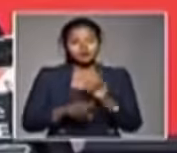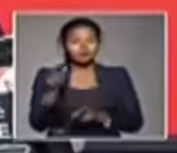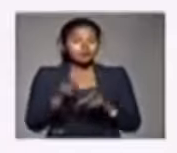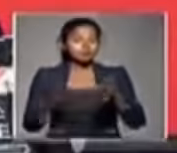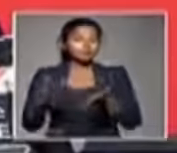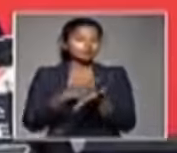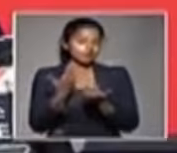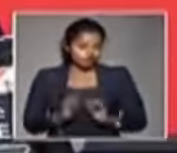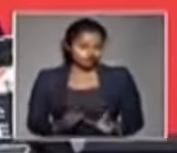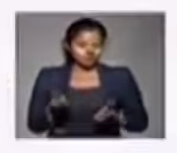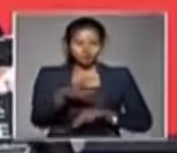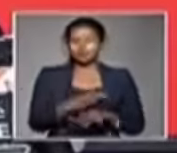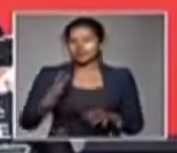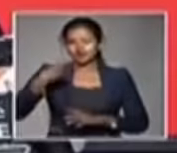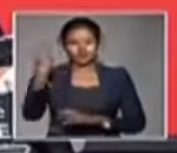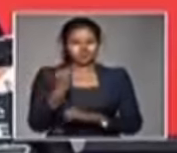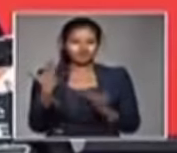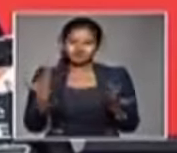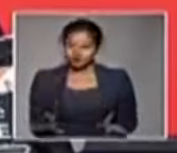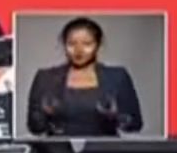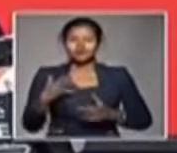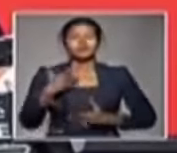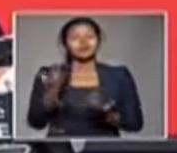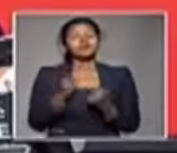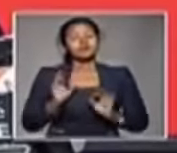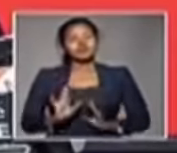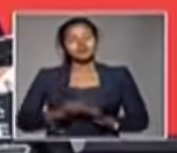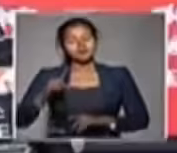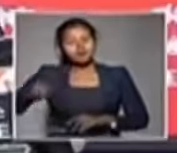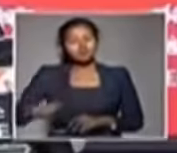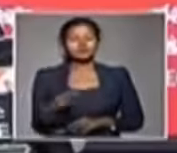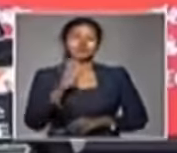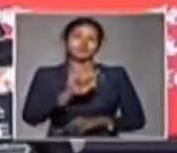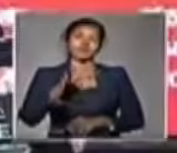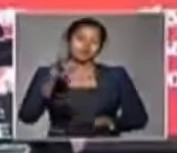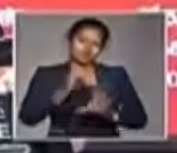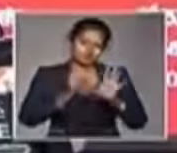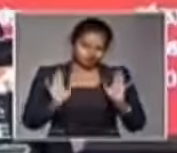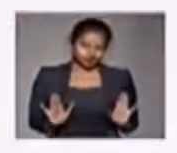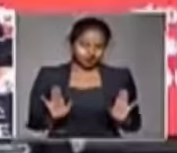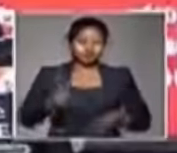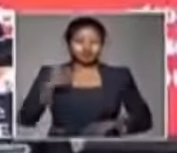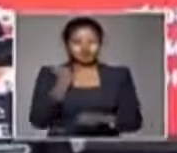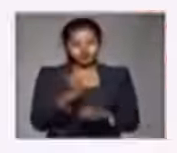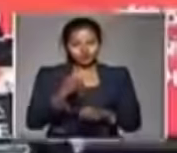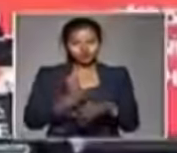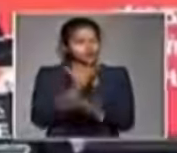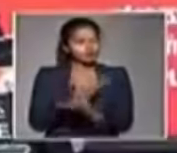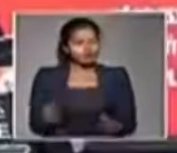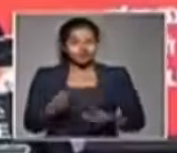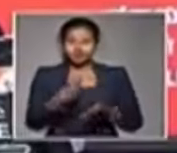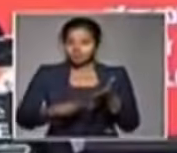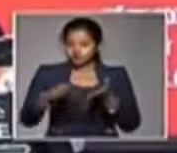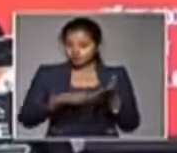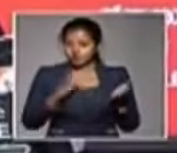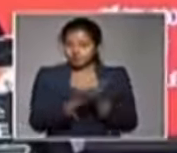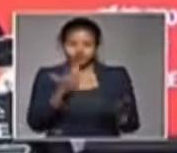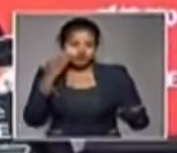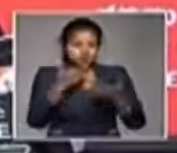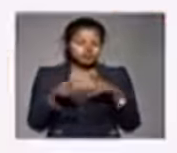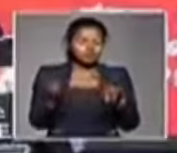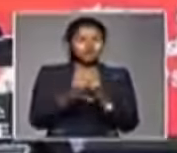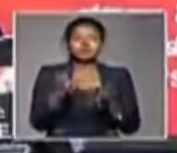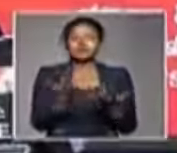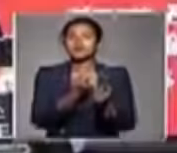They did not have a two-thirds majority. They only have 148 seats. The government would have lost the vote if they had faced it with that